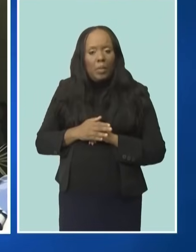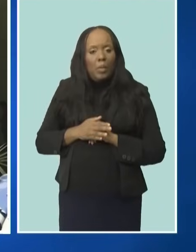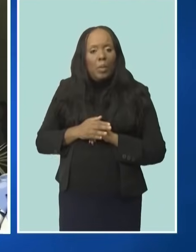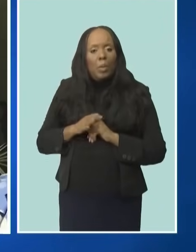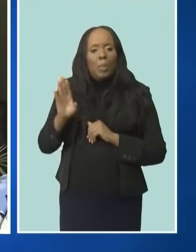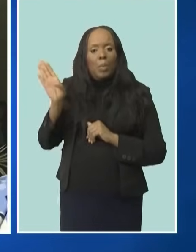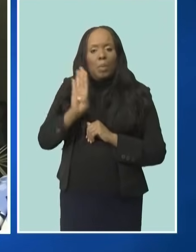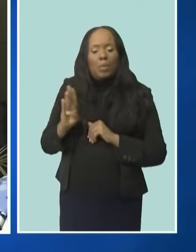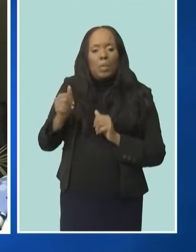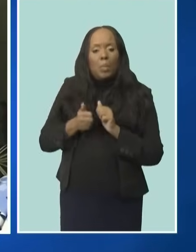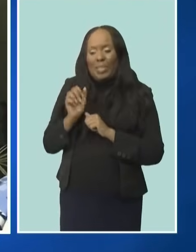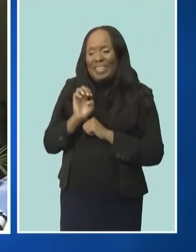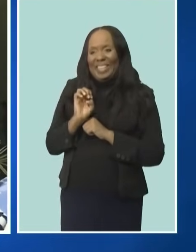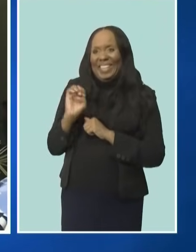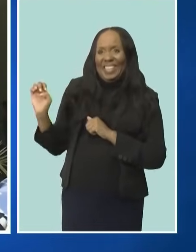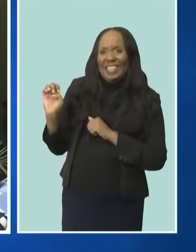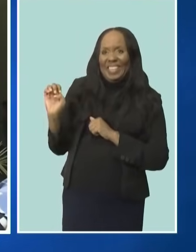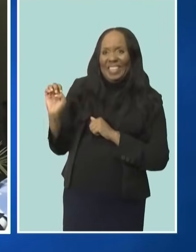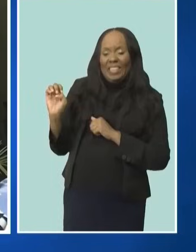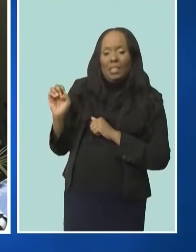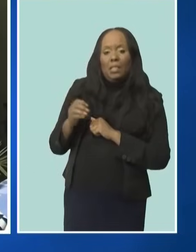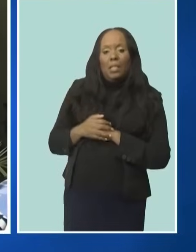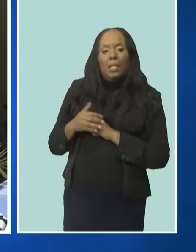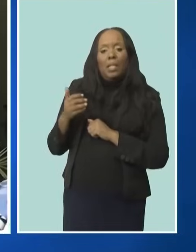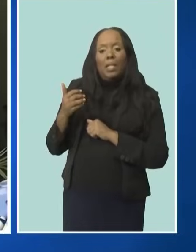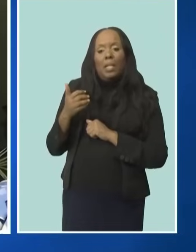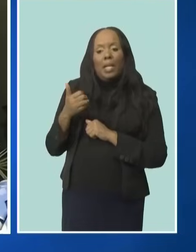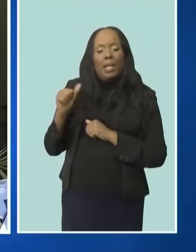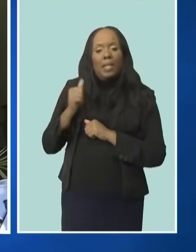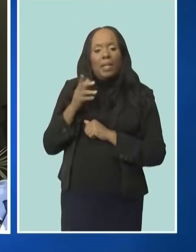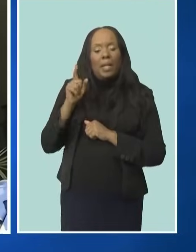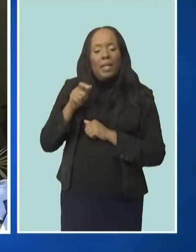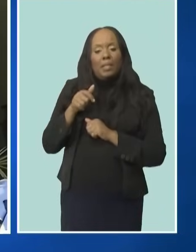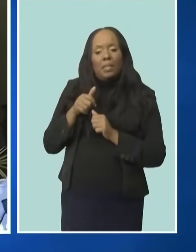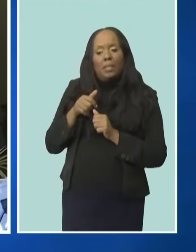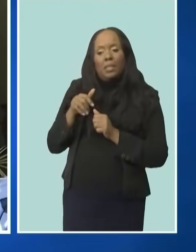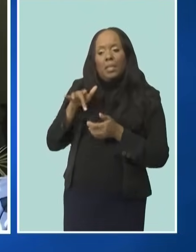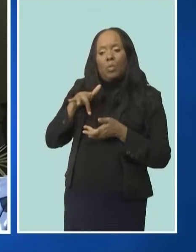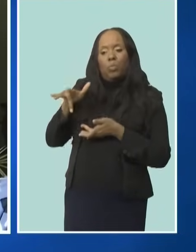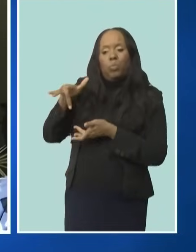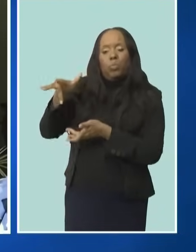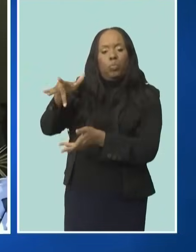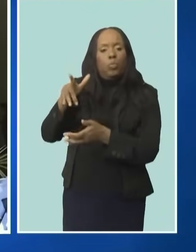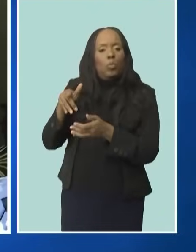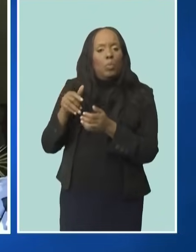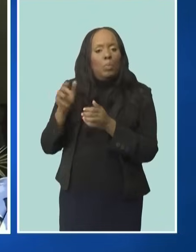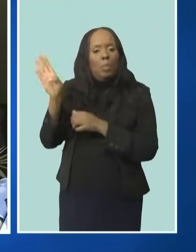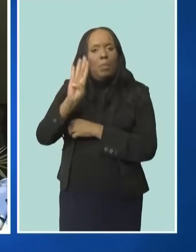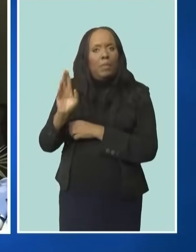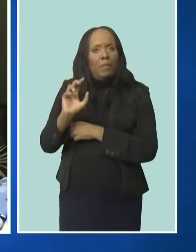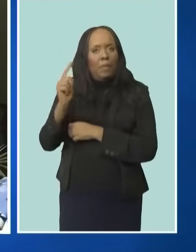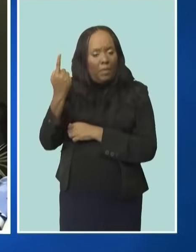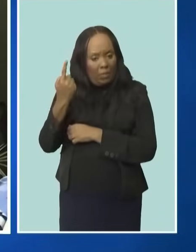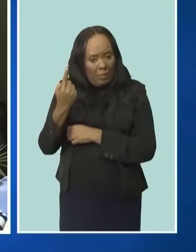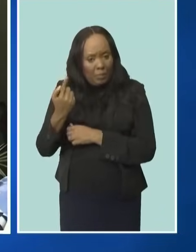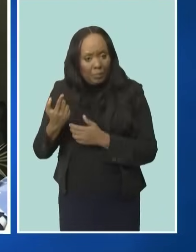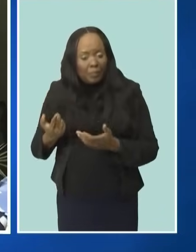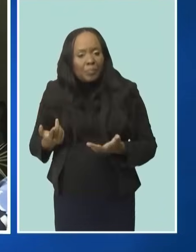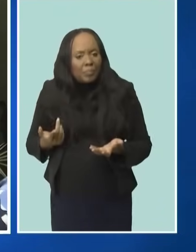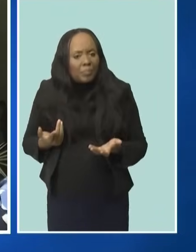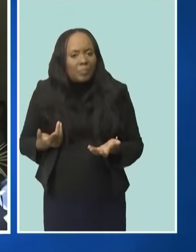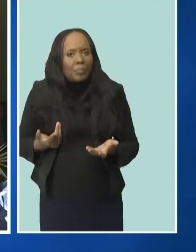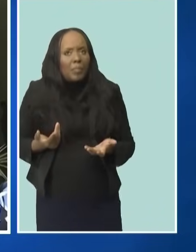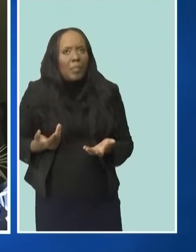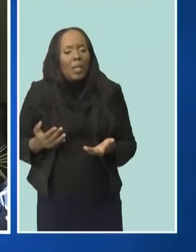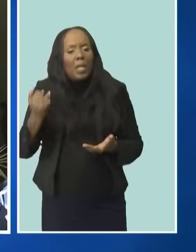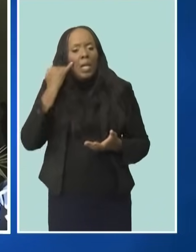location, anything affecting the rest of the Caribbean has to pass Barbados first. So a hurricane is going to